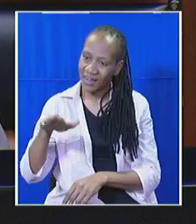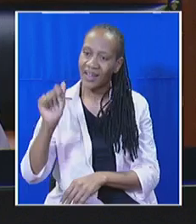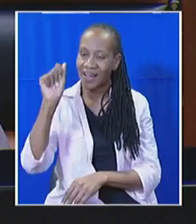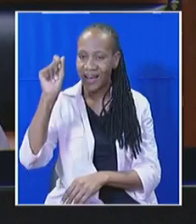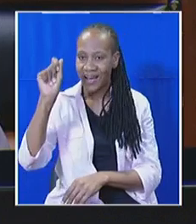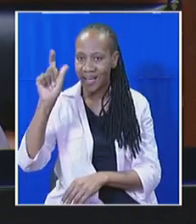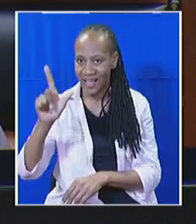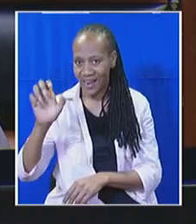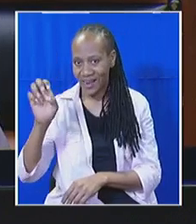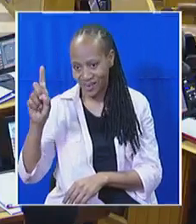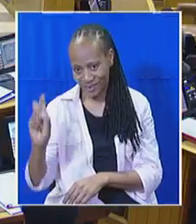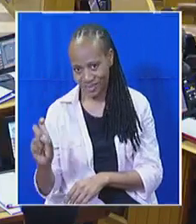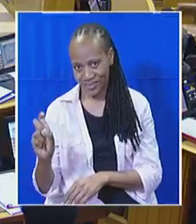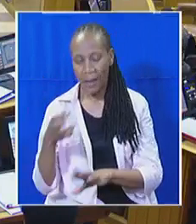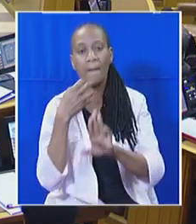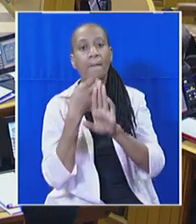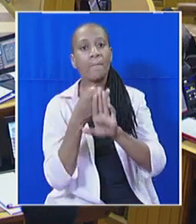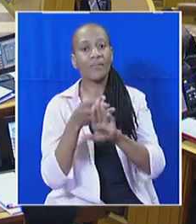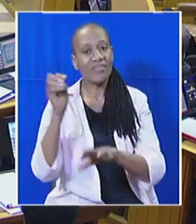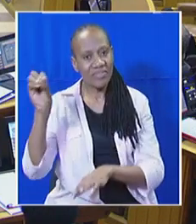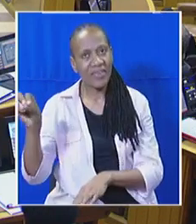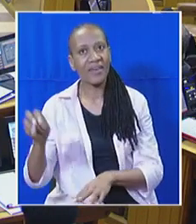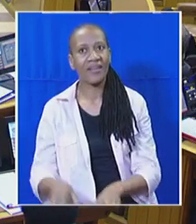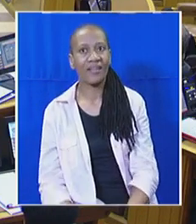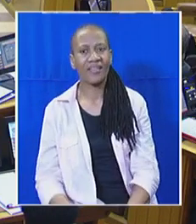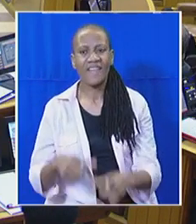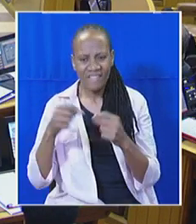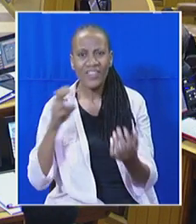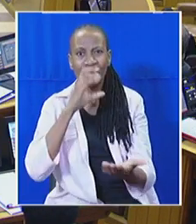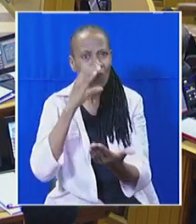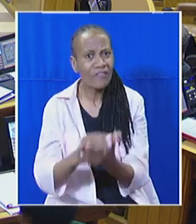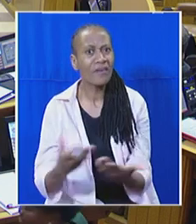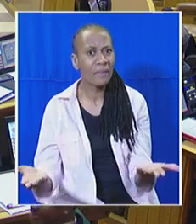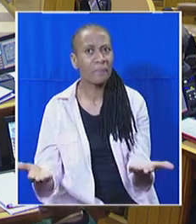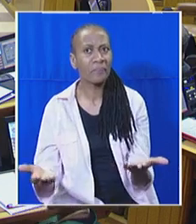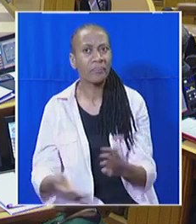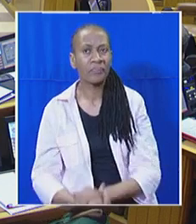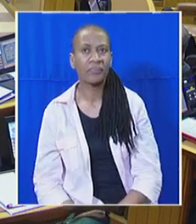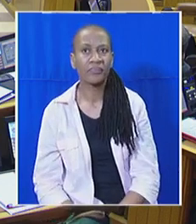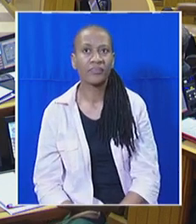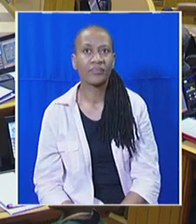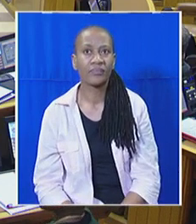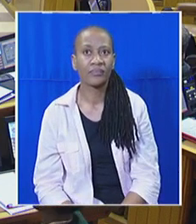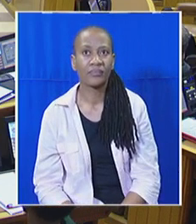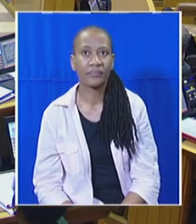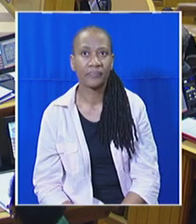government. Obed Bapela comes from Alexander, has just confirmed that now to the Deputy Minister.